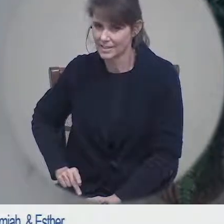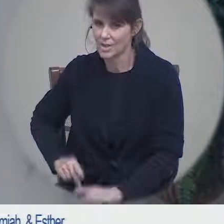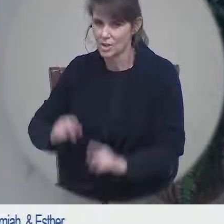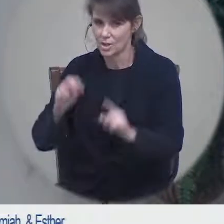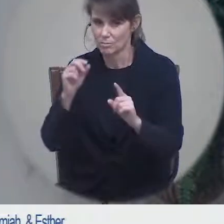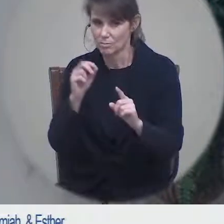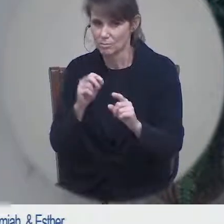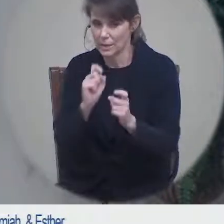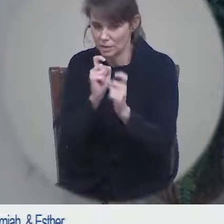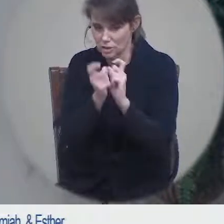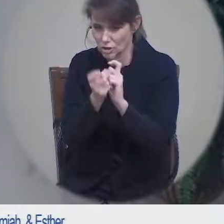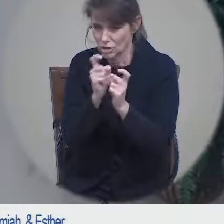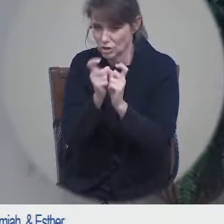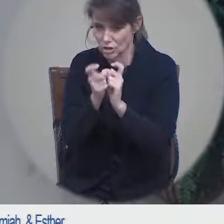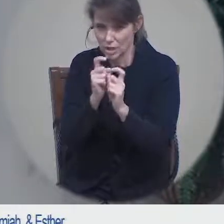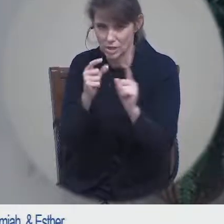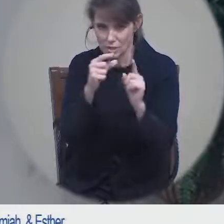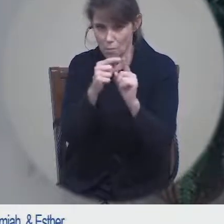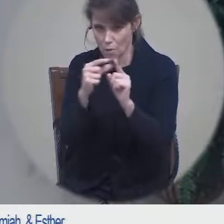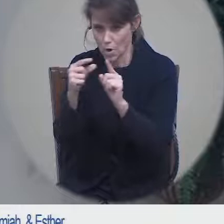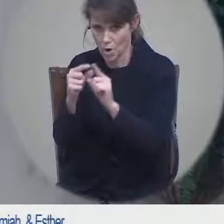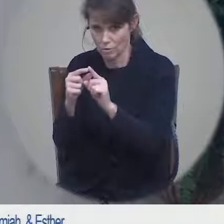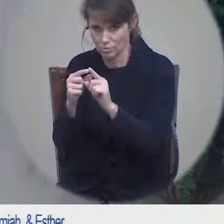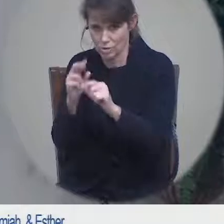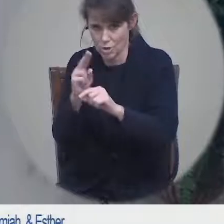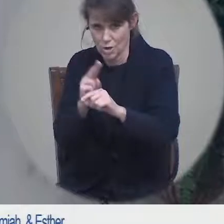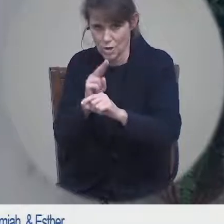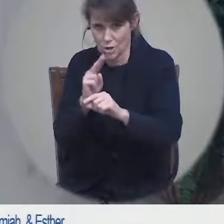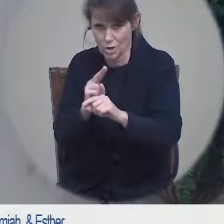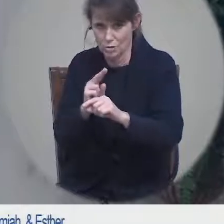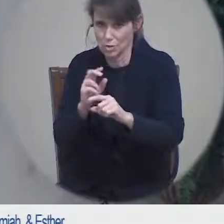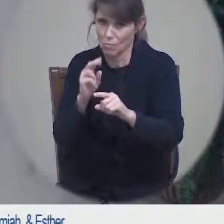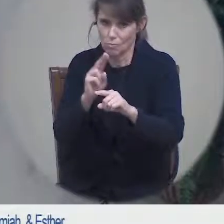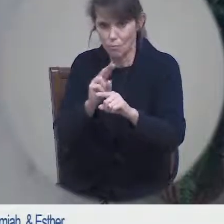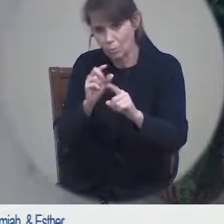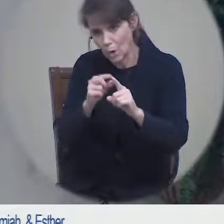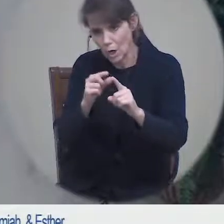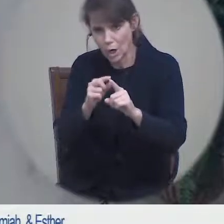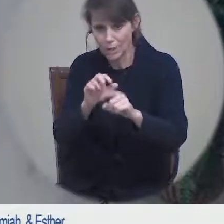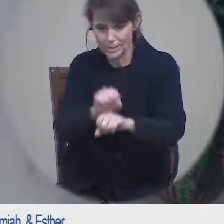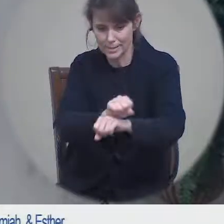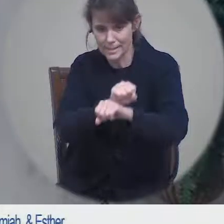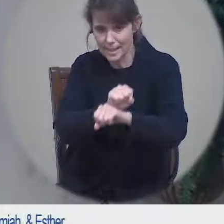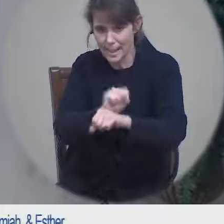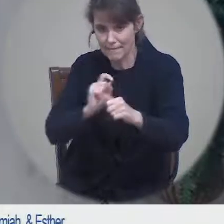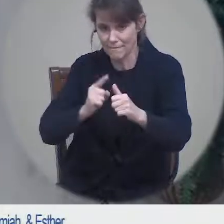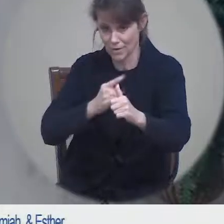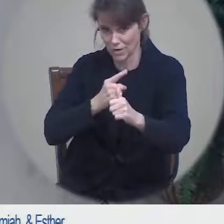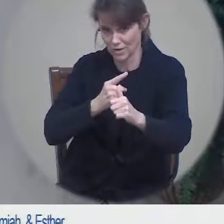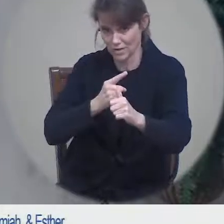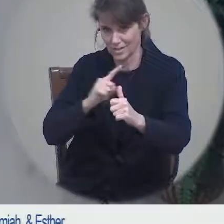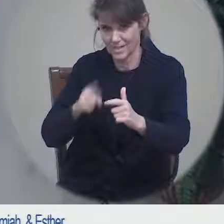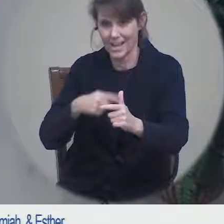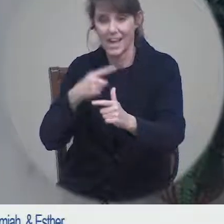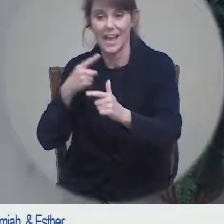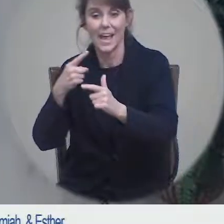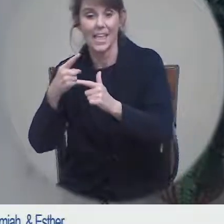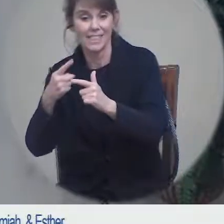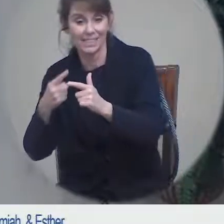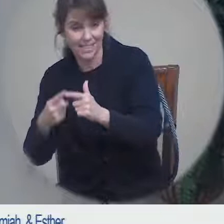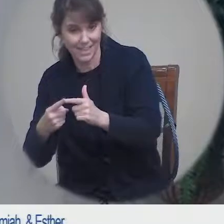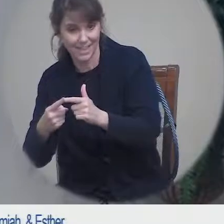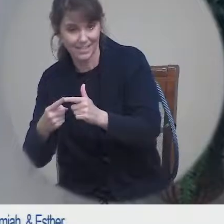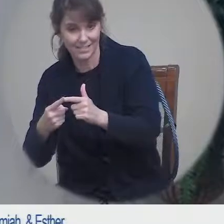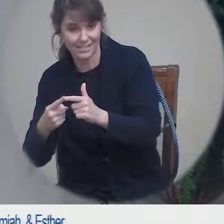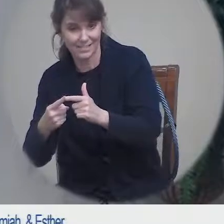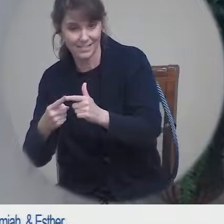was. And Esther may be conveying that play on words here by saying if it was only